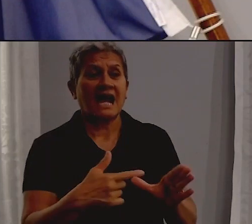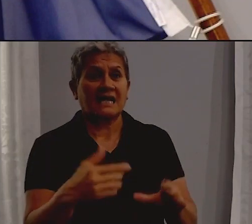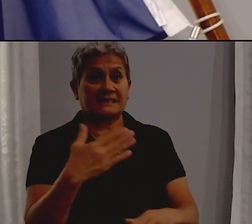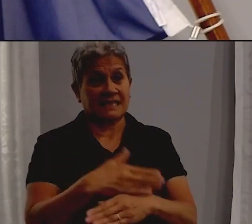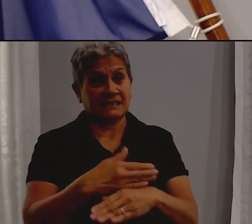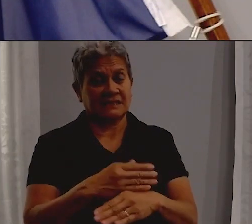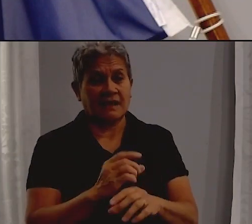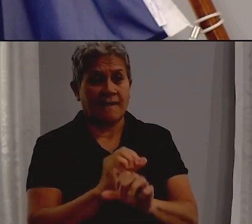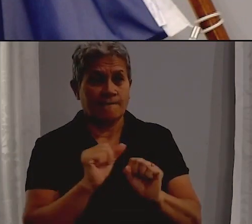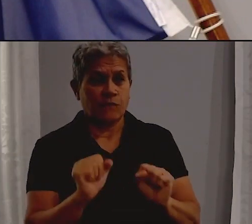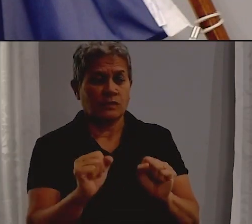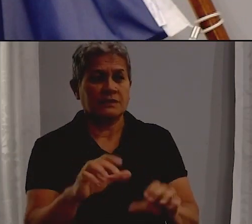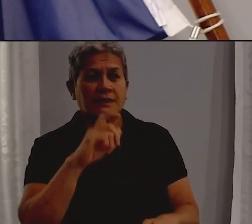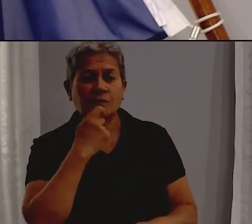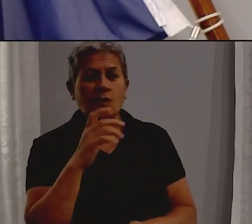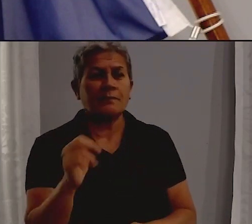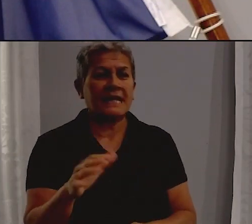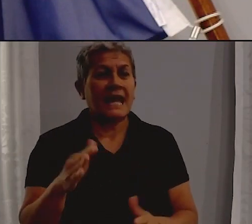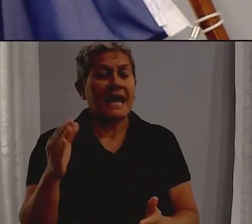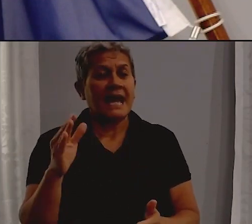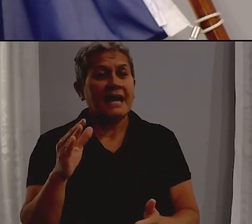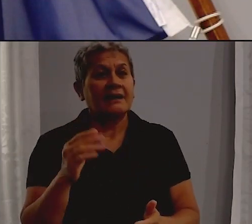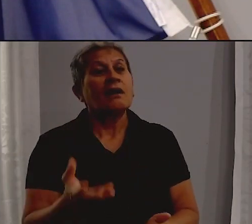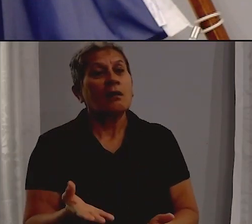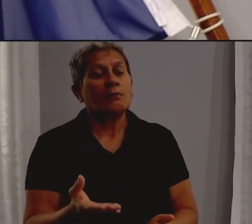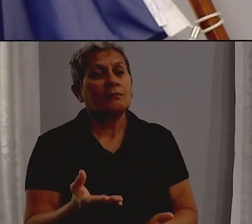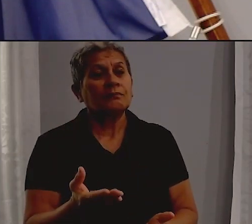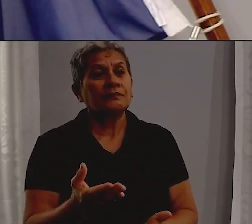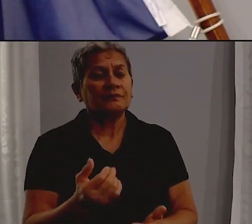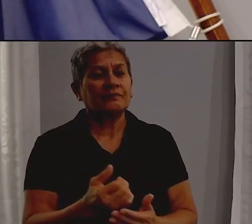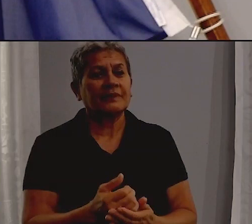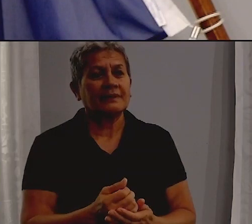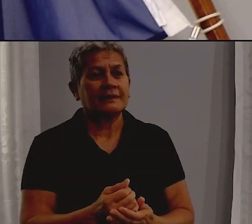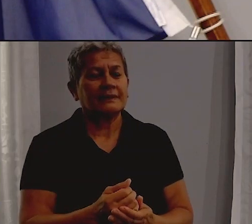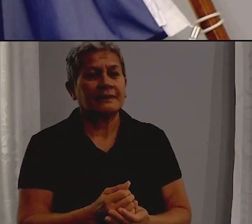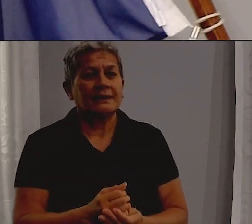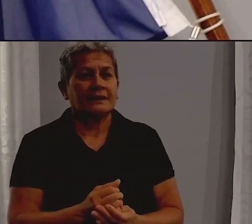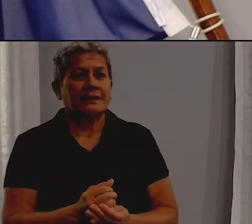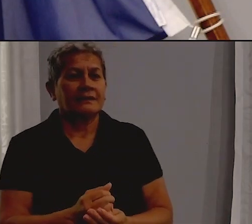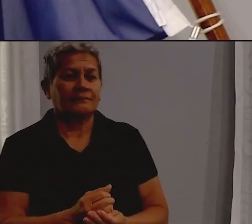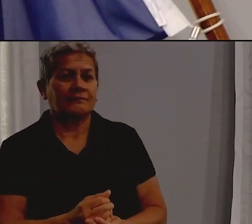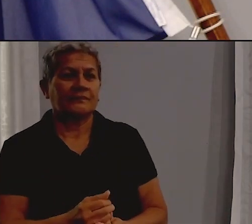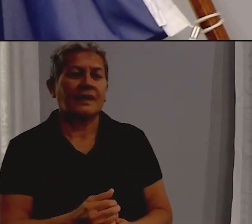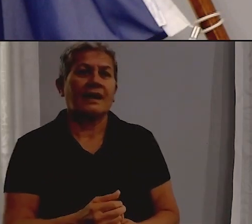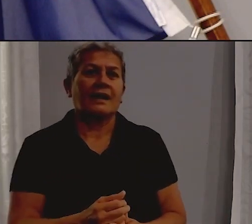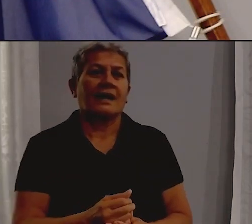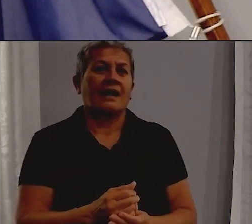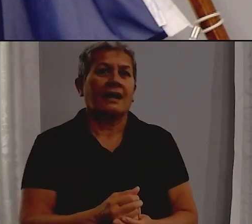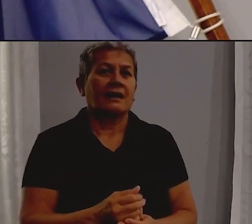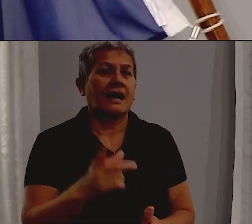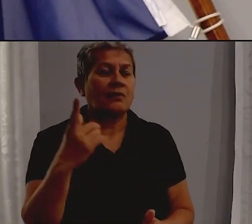for at home. Part of the service will be a healthcare pack issued to affected households with simple